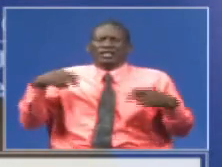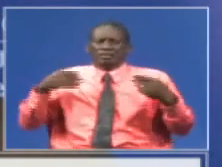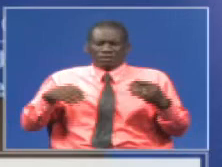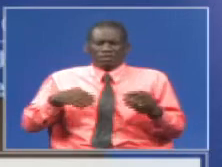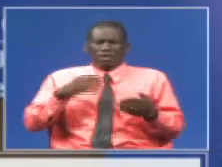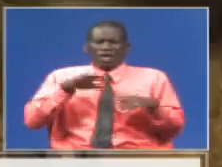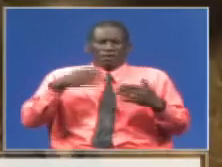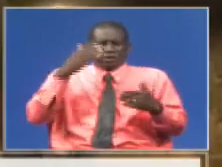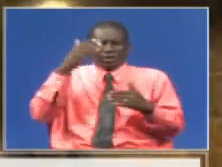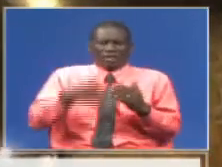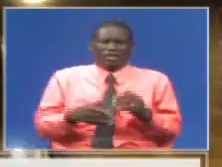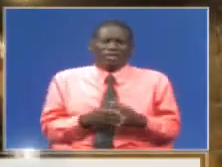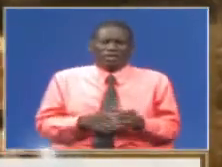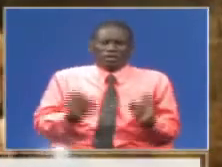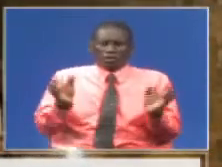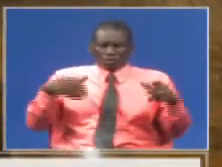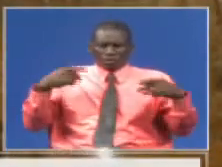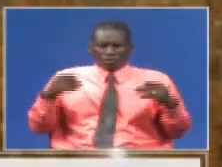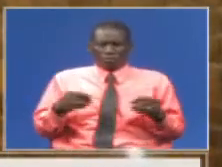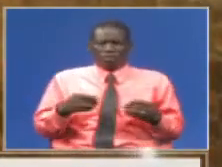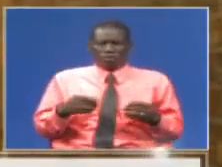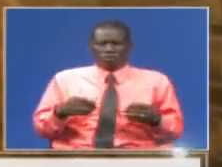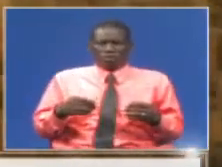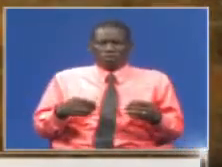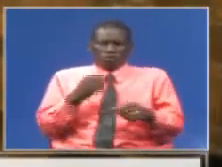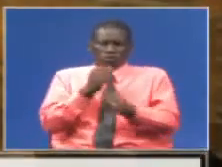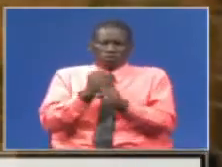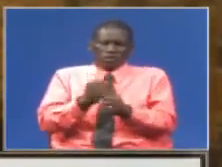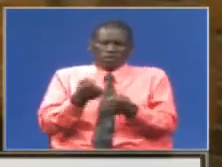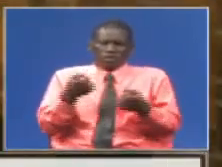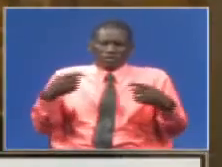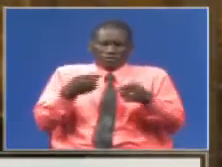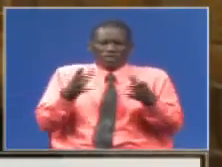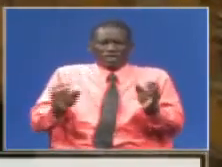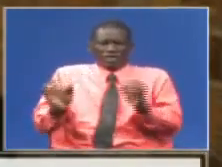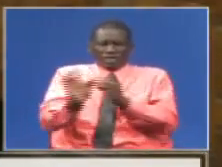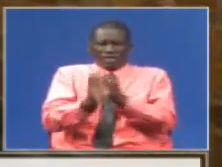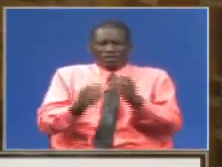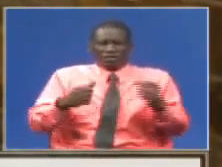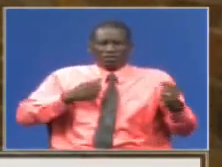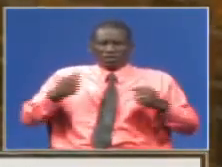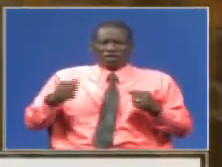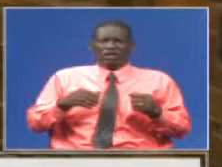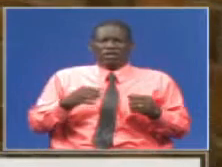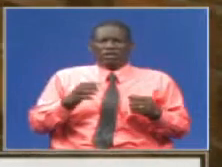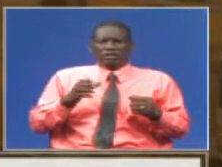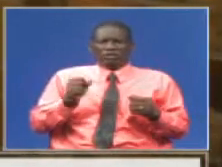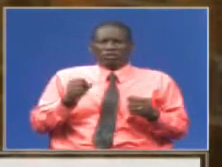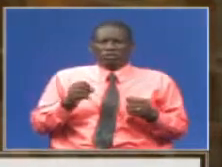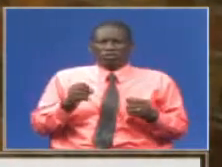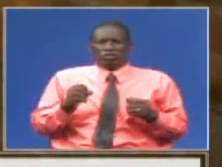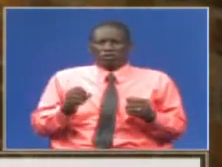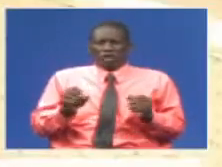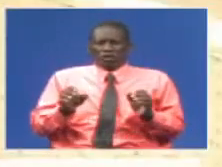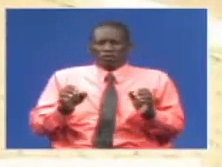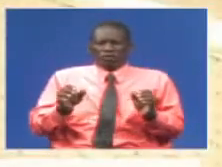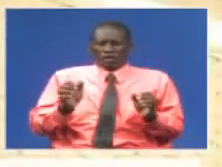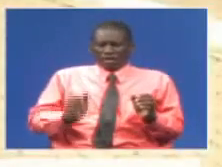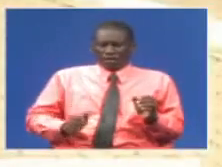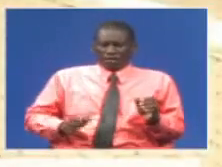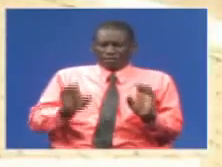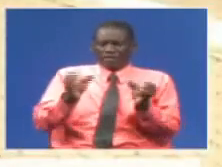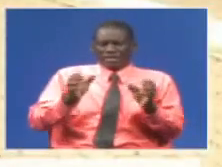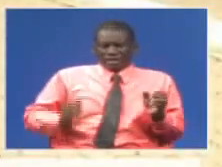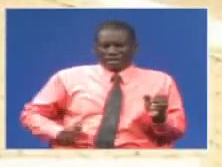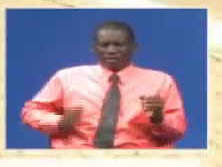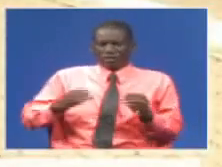them. Journalists plying their trade in that country are guided by a code of ethics enforced by a media ethics commission. There's